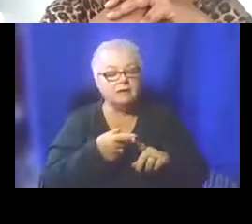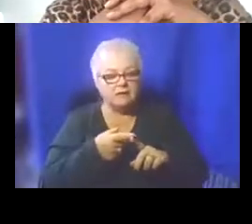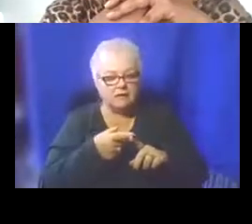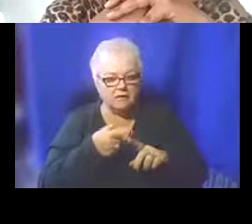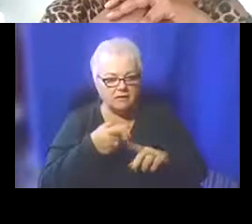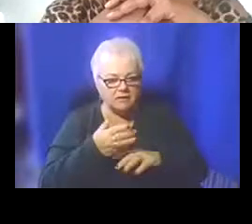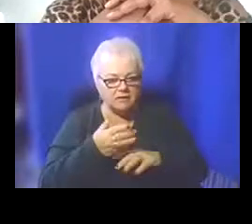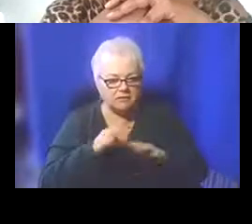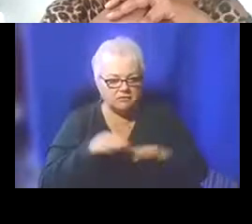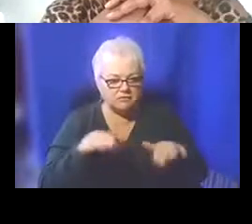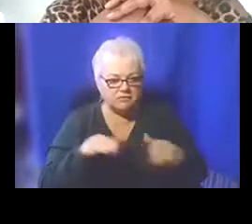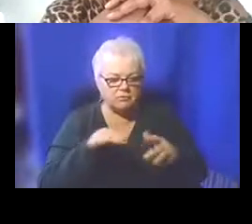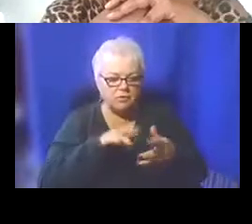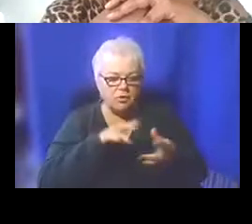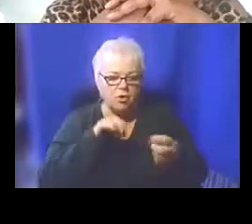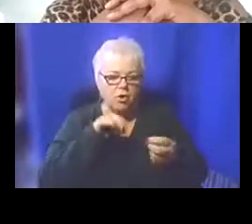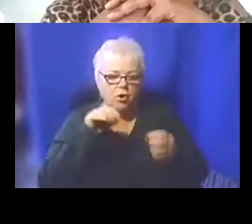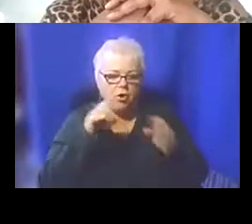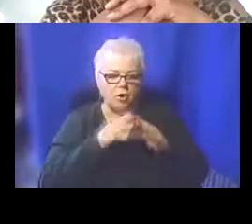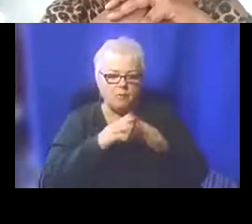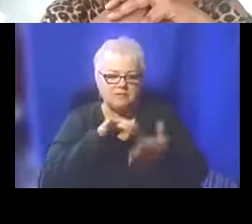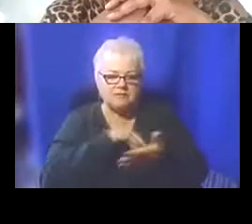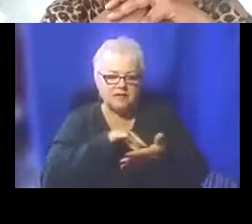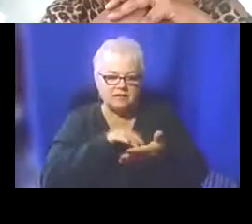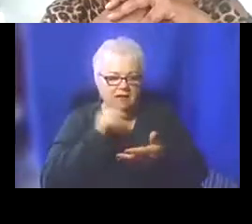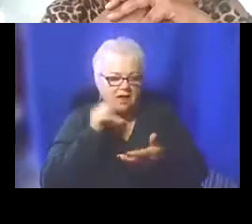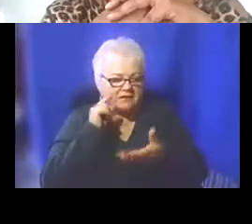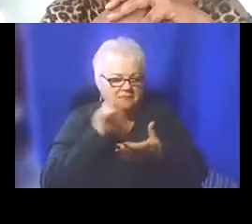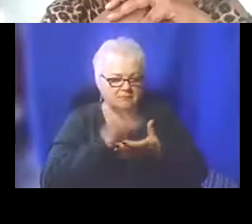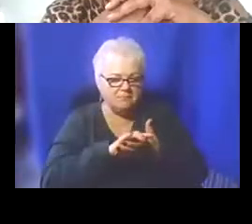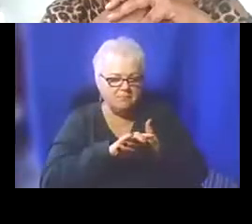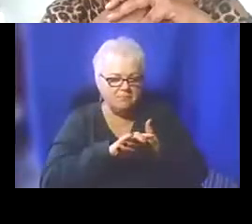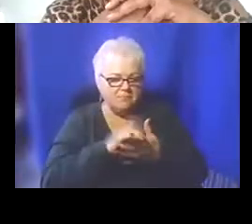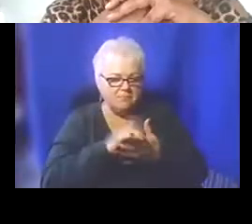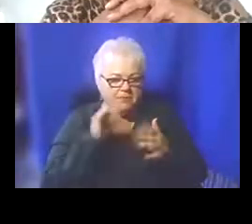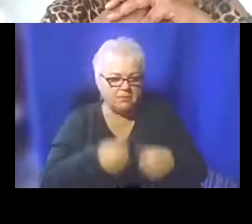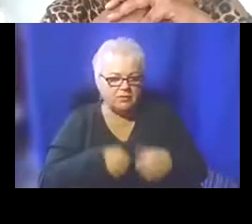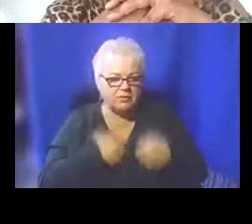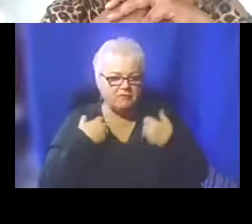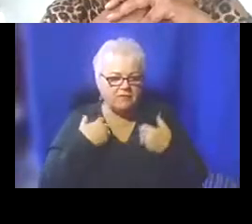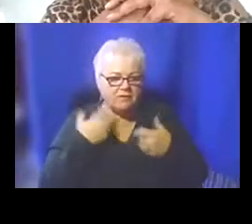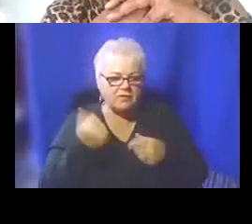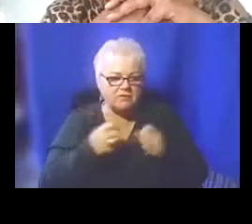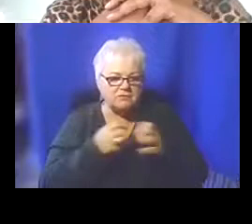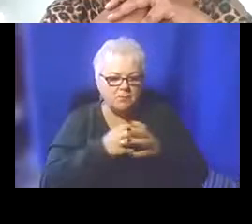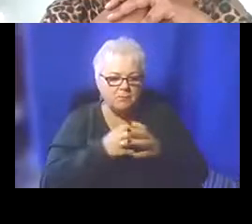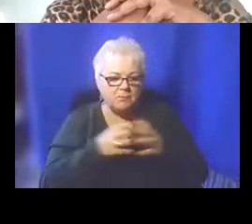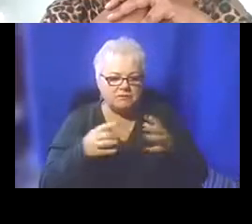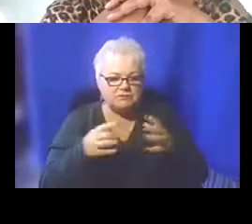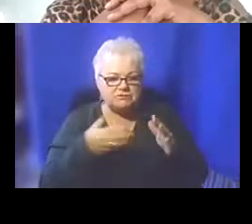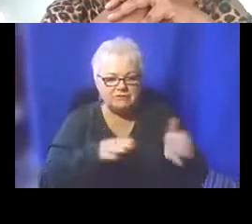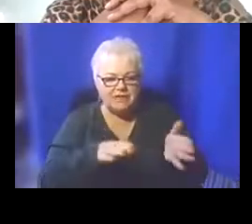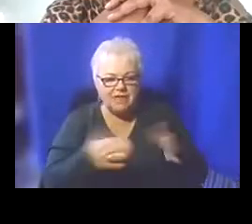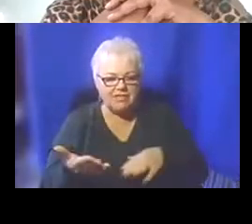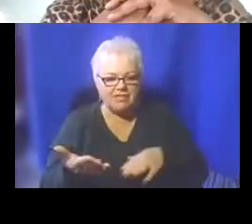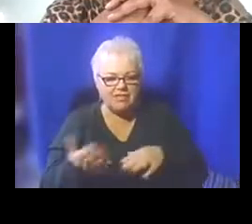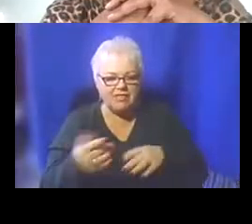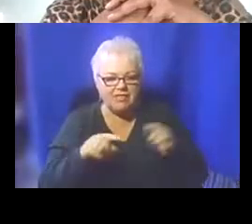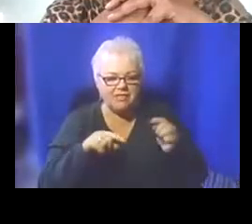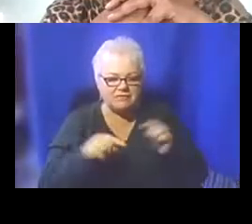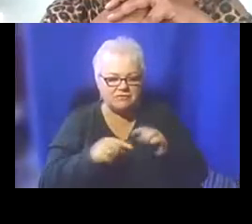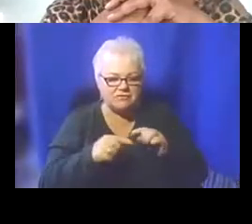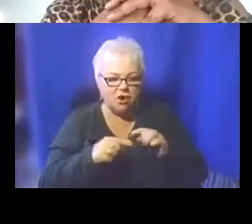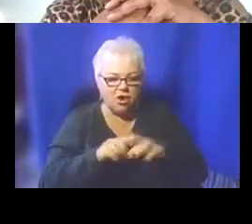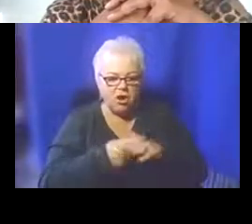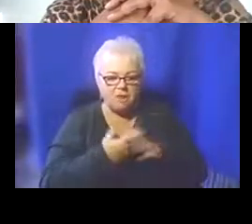different urban settings that didn't expect to live to be adults because they saw so much death, that they started planning their